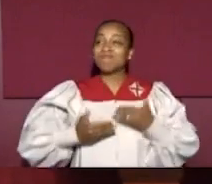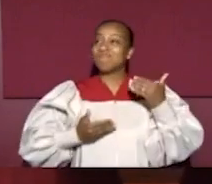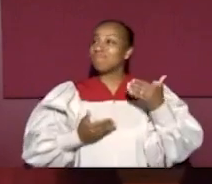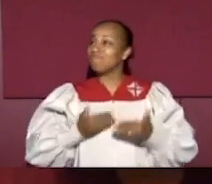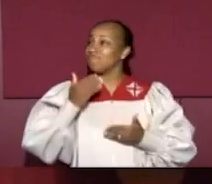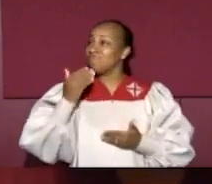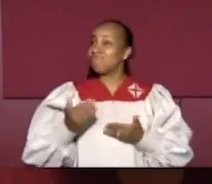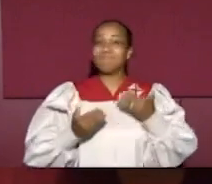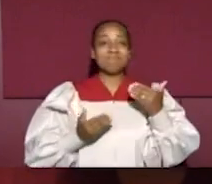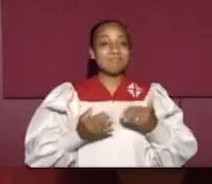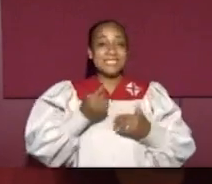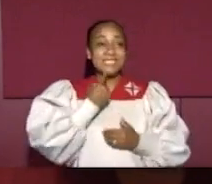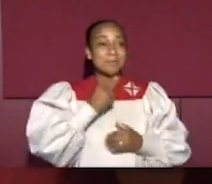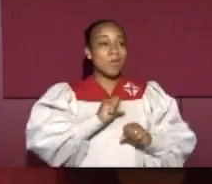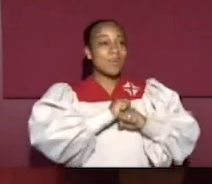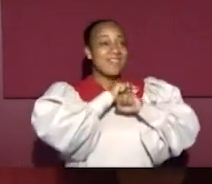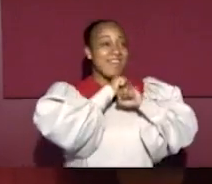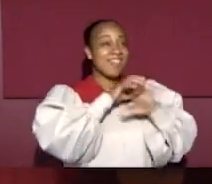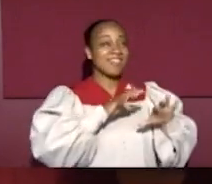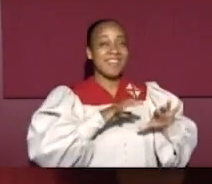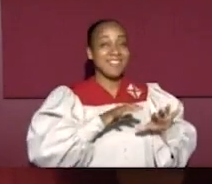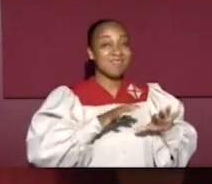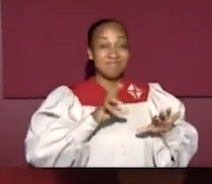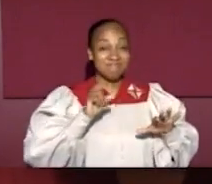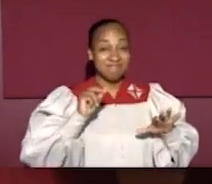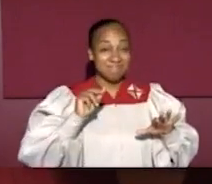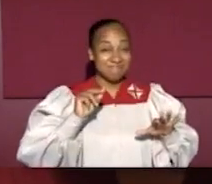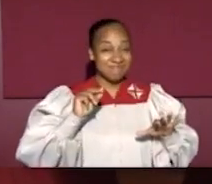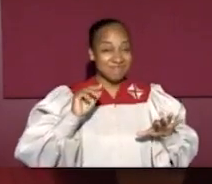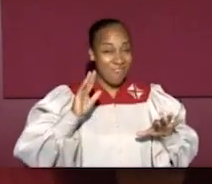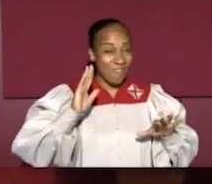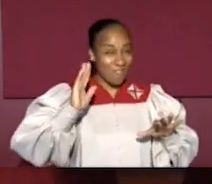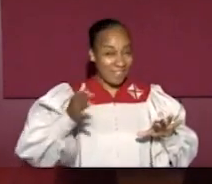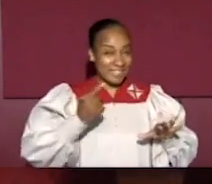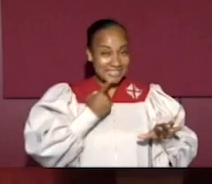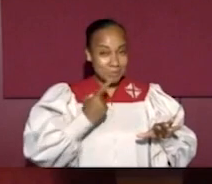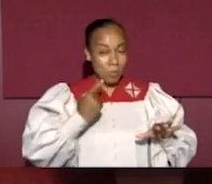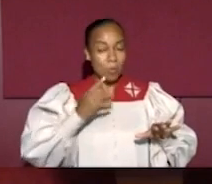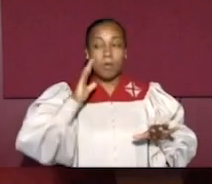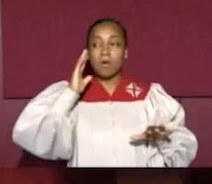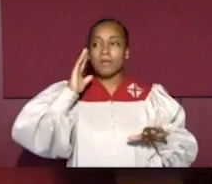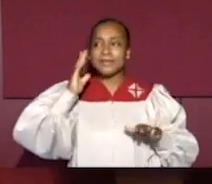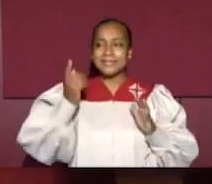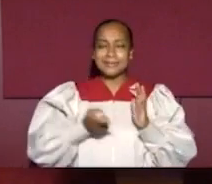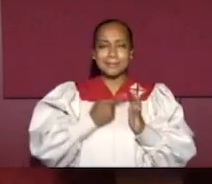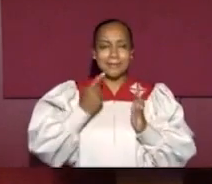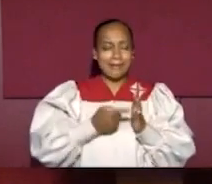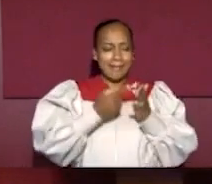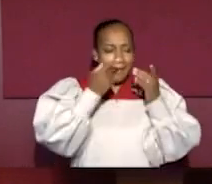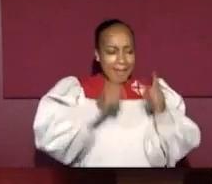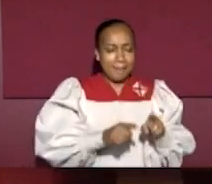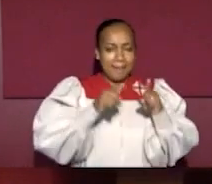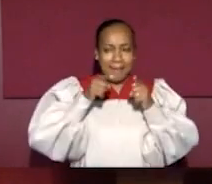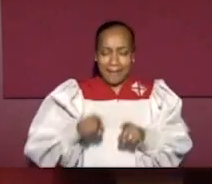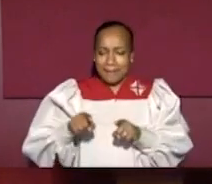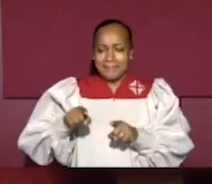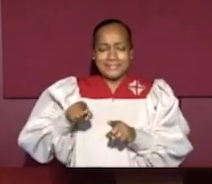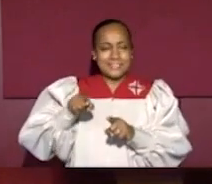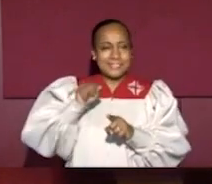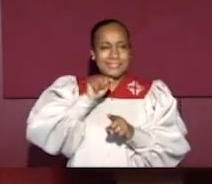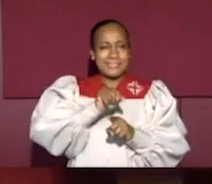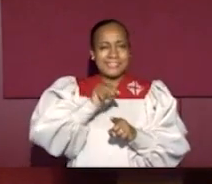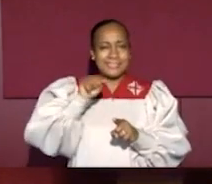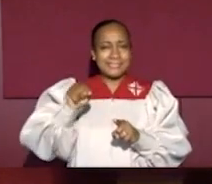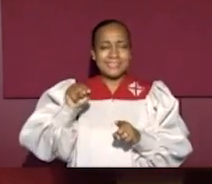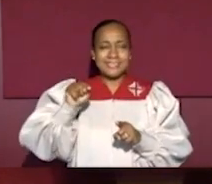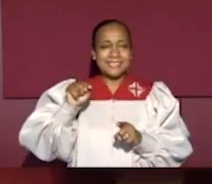a disappointment-free life. You're not going to live a life where you don't have some things happen to you that are not what